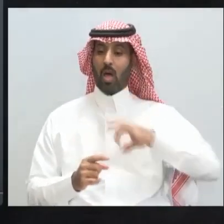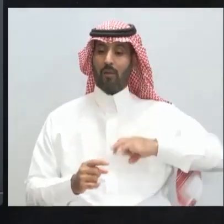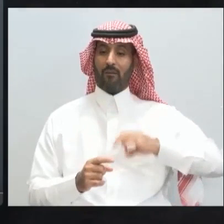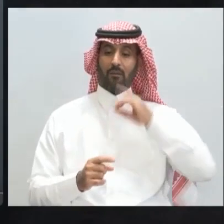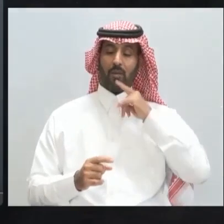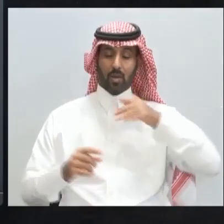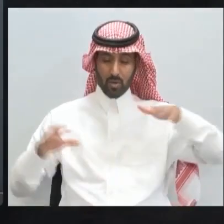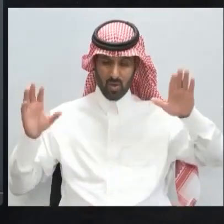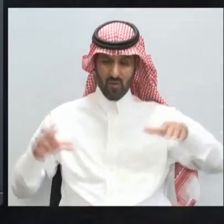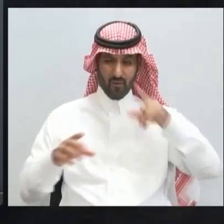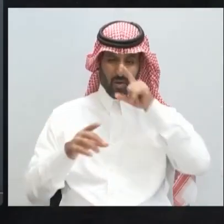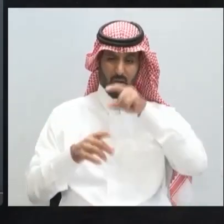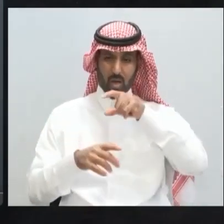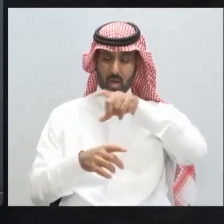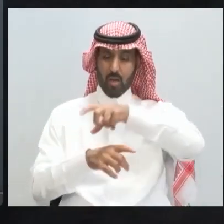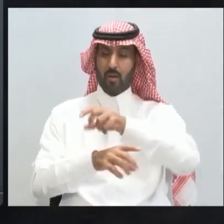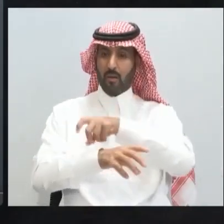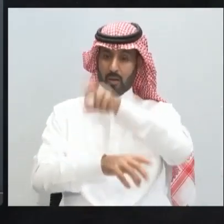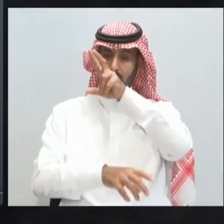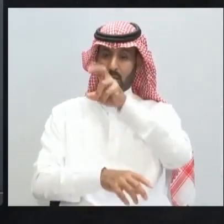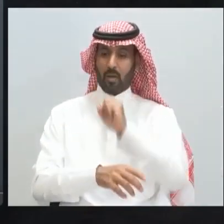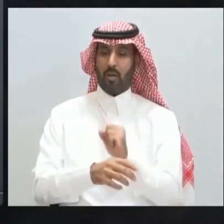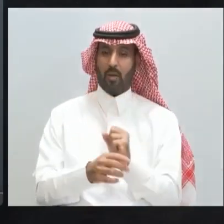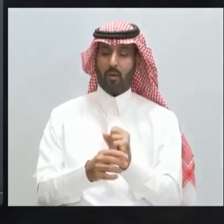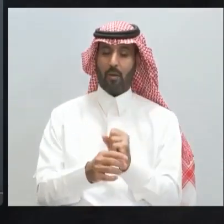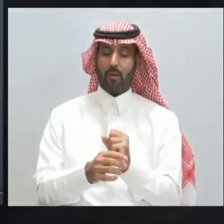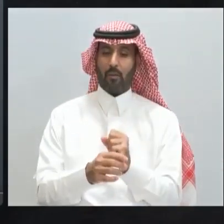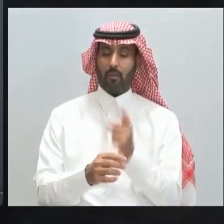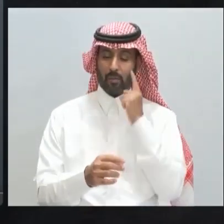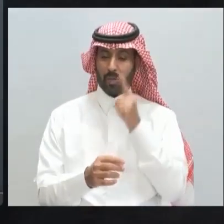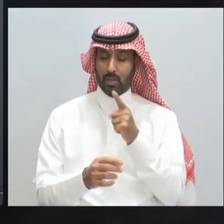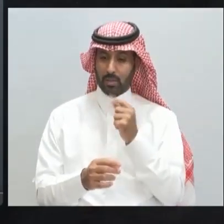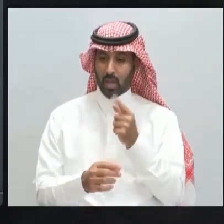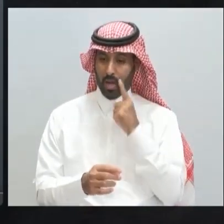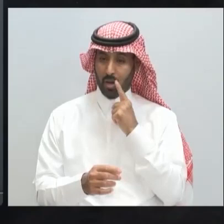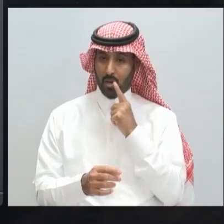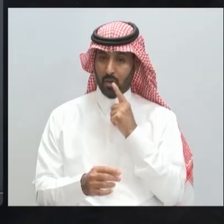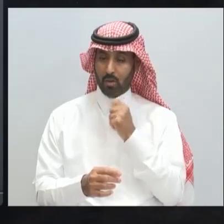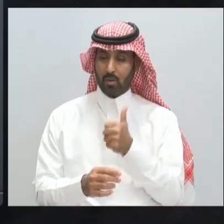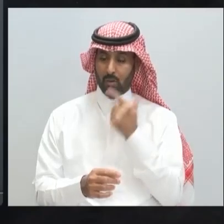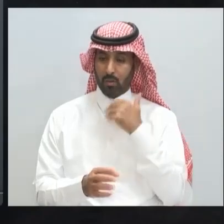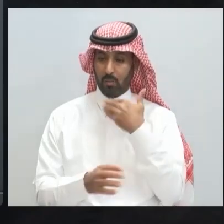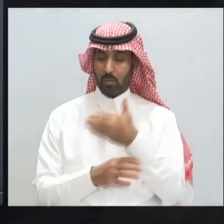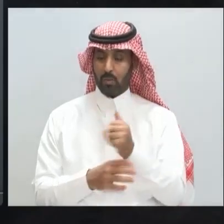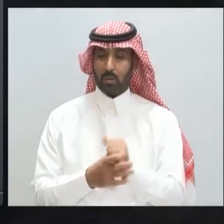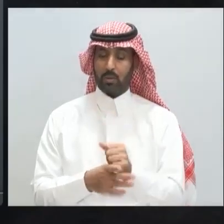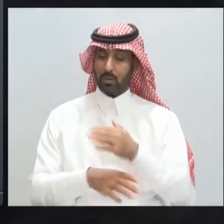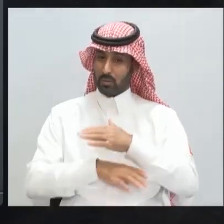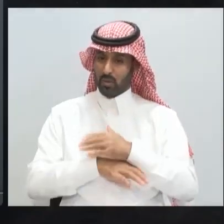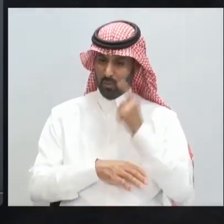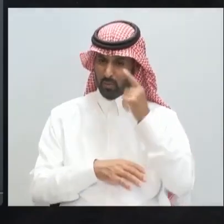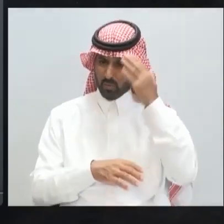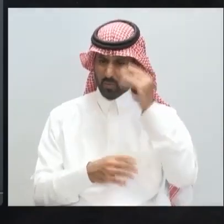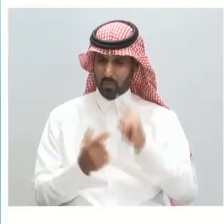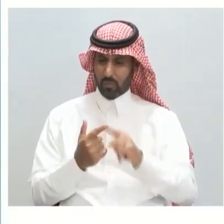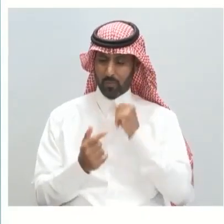falcons and he respects them. It says here, falcons deserve respect and admiration. I often feel